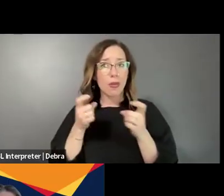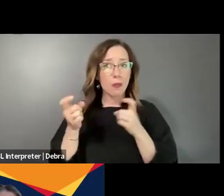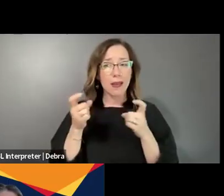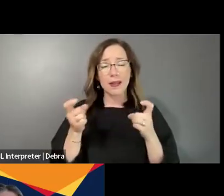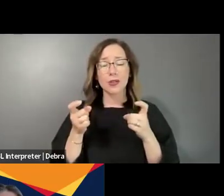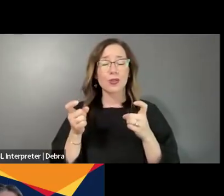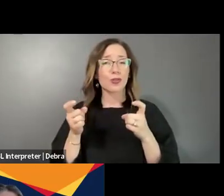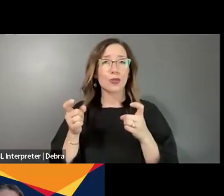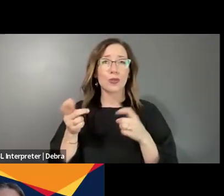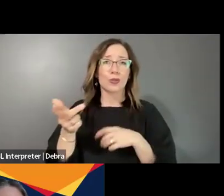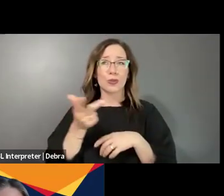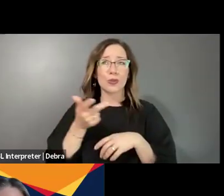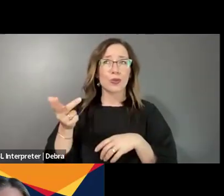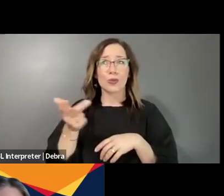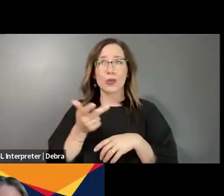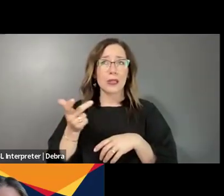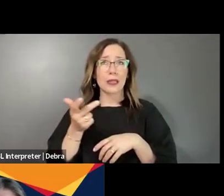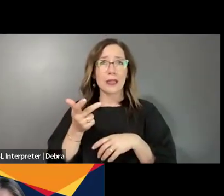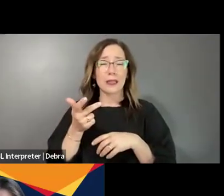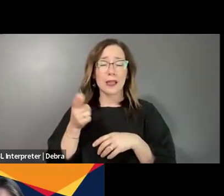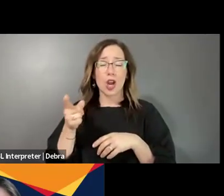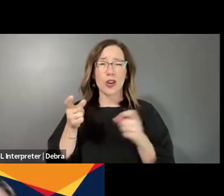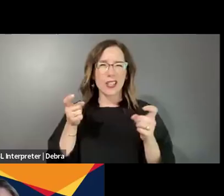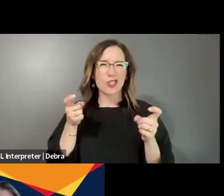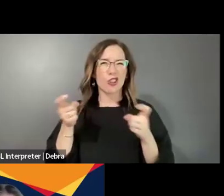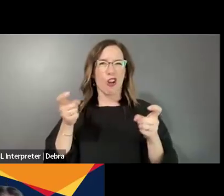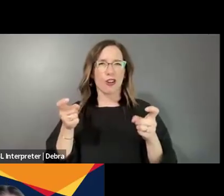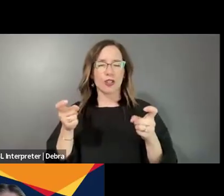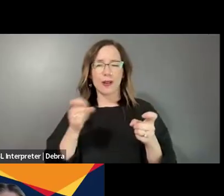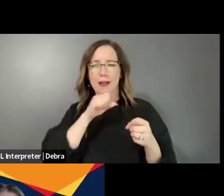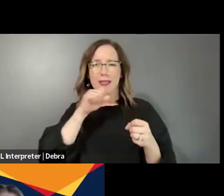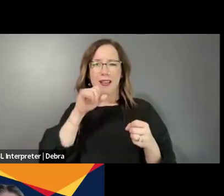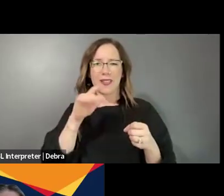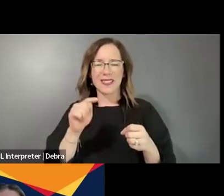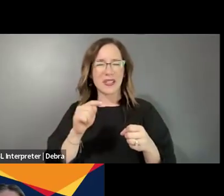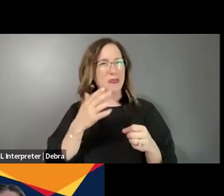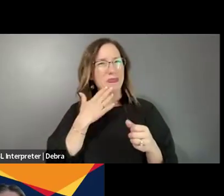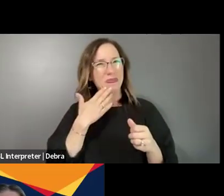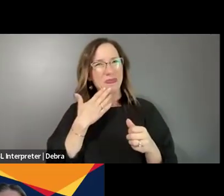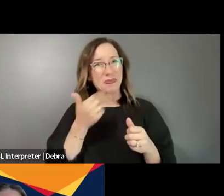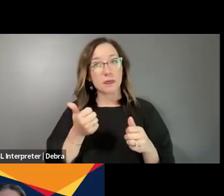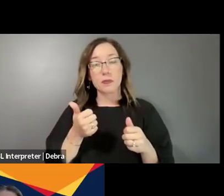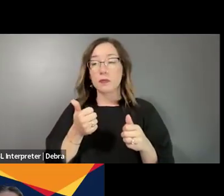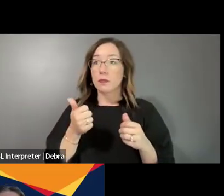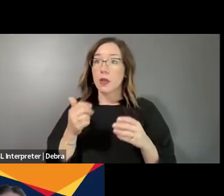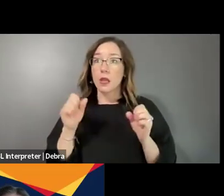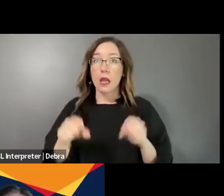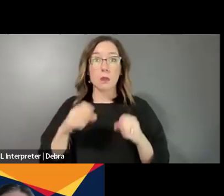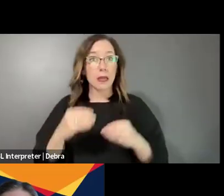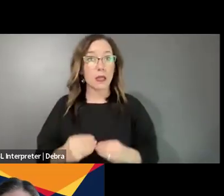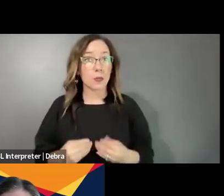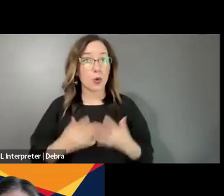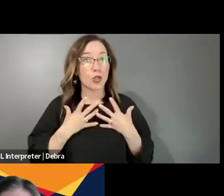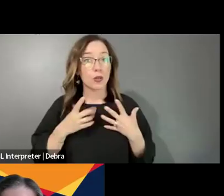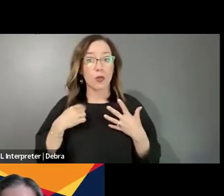things. And you three are so in charge, and I love it. Thank you. So it can be an inspiration to some of us